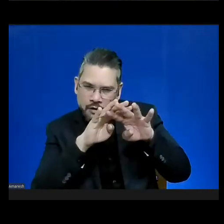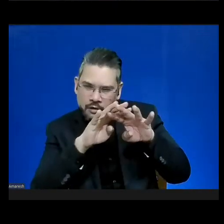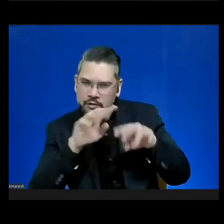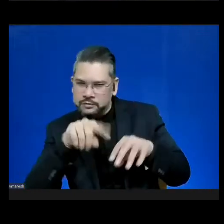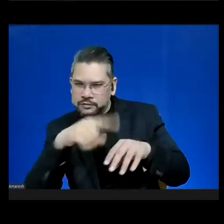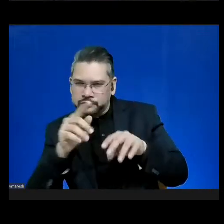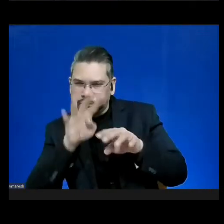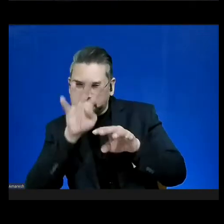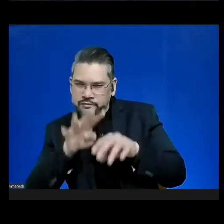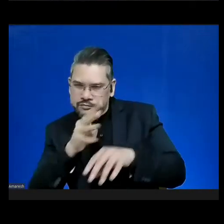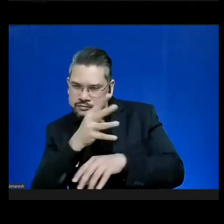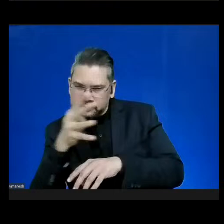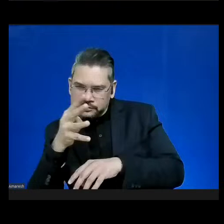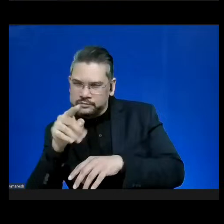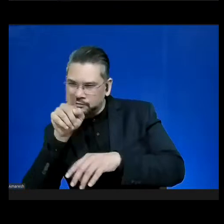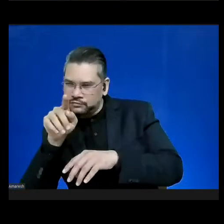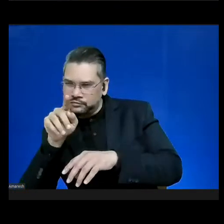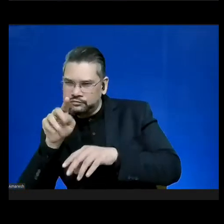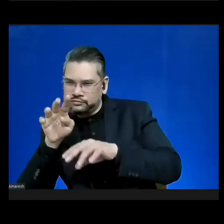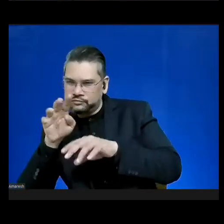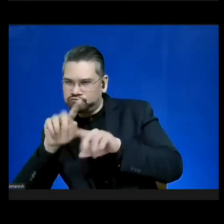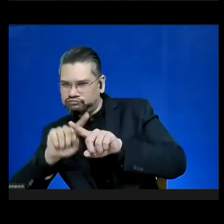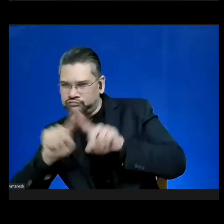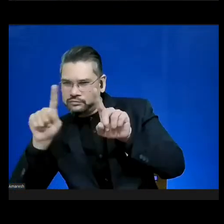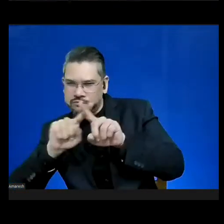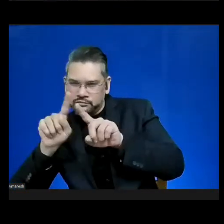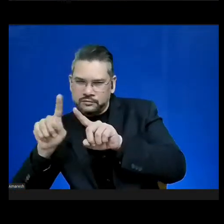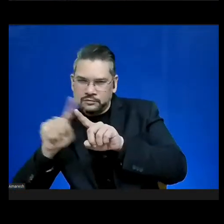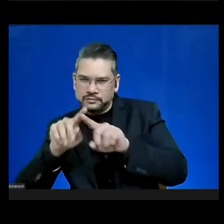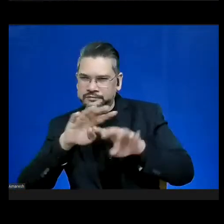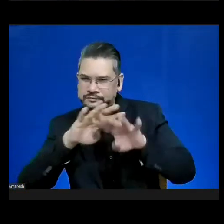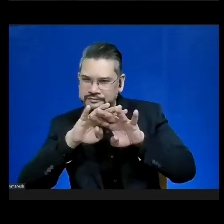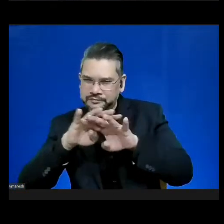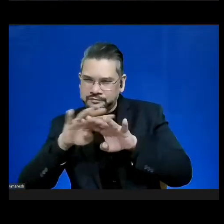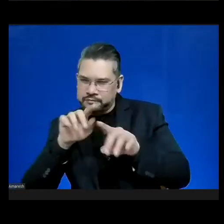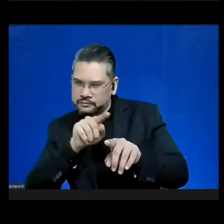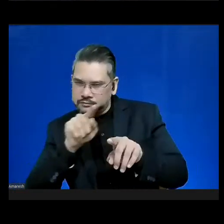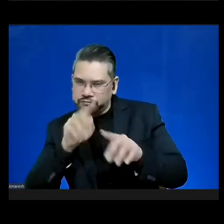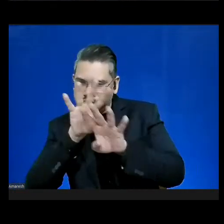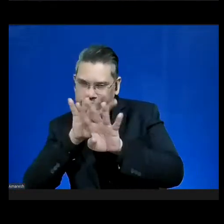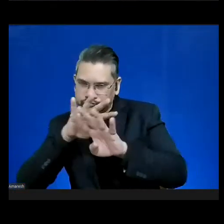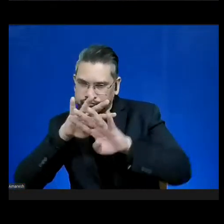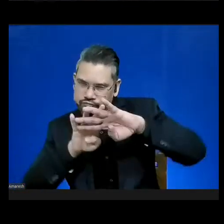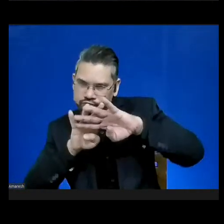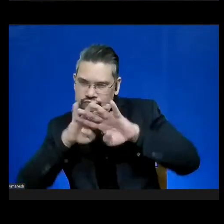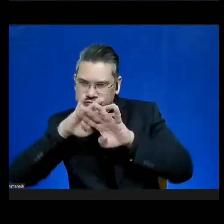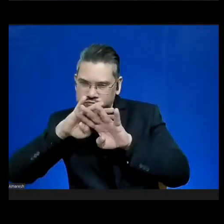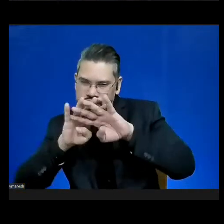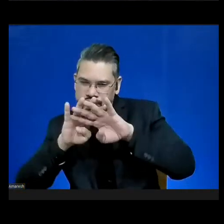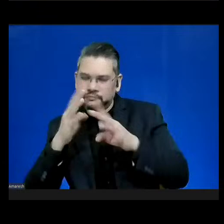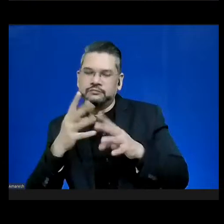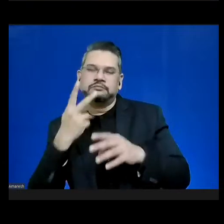you have, and able to identify what exactly these graphs and all make out.